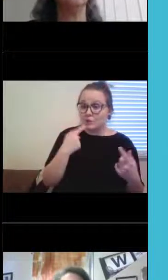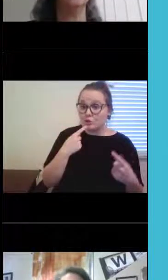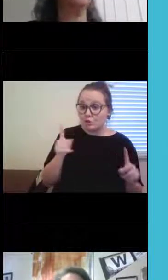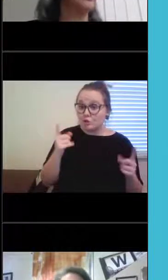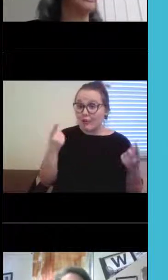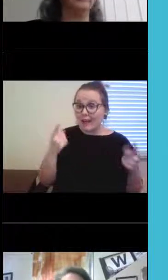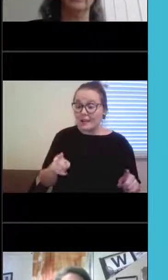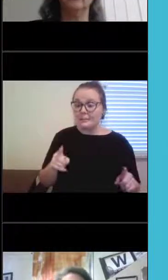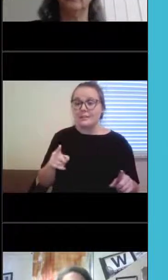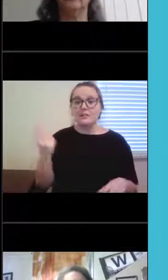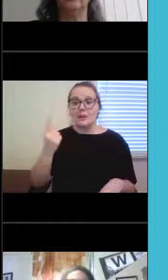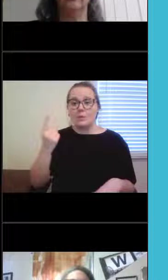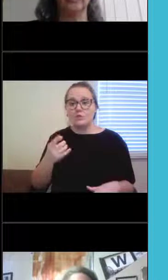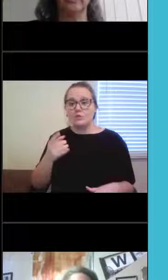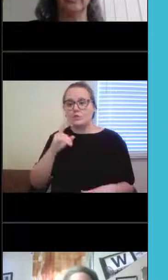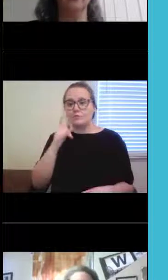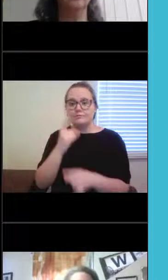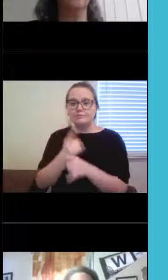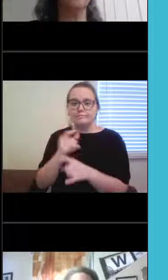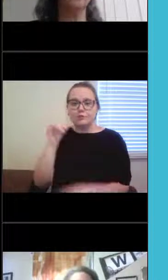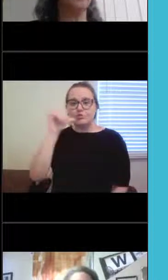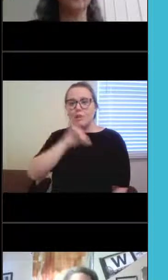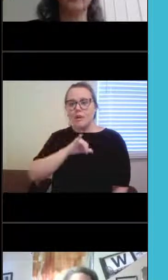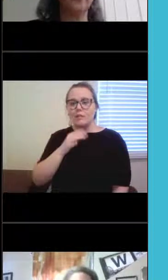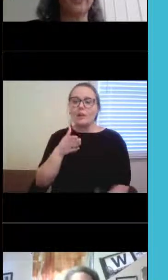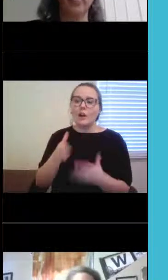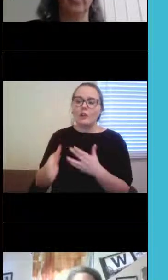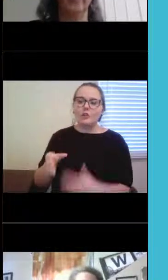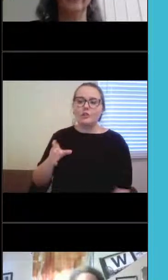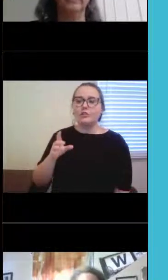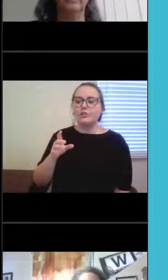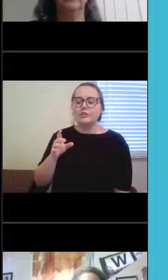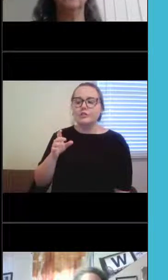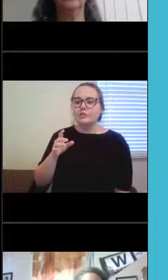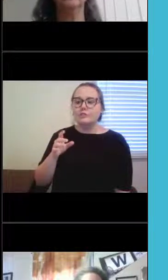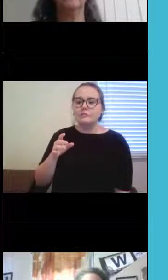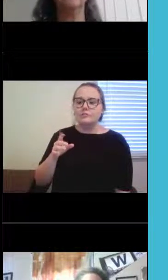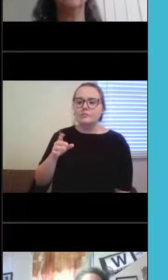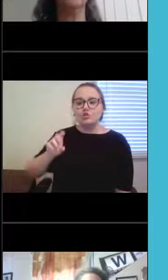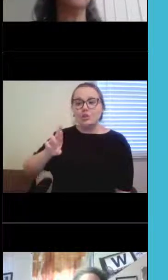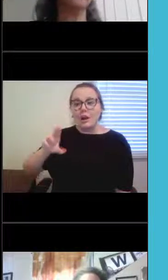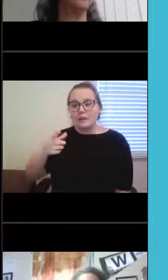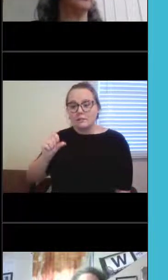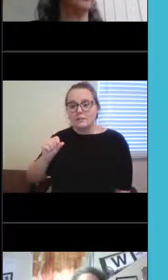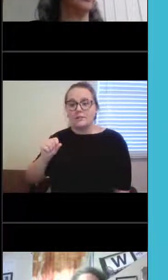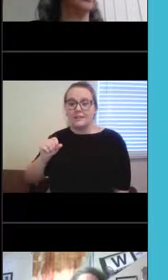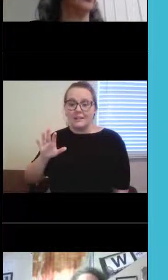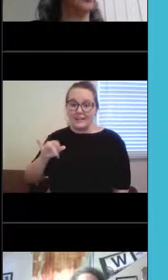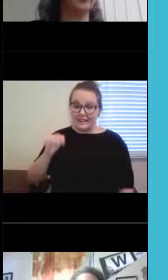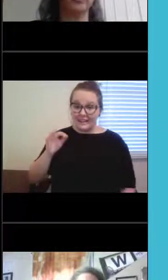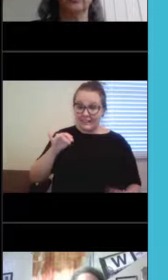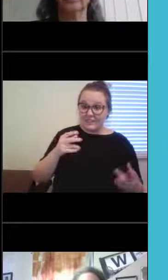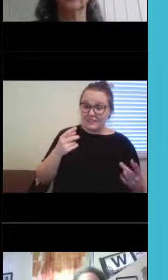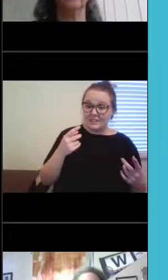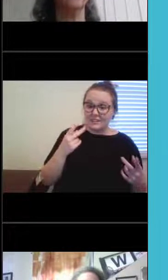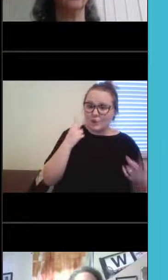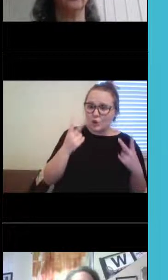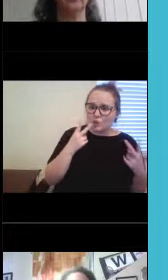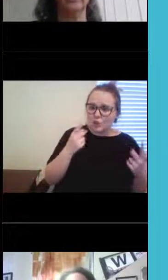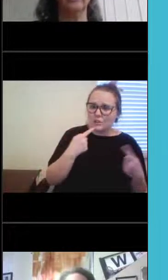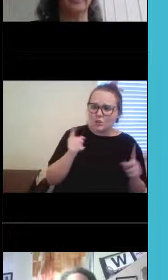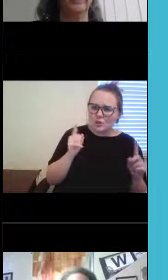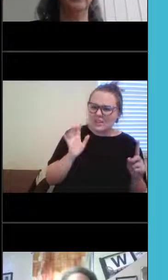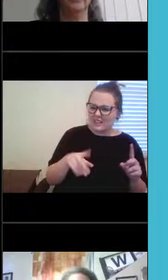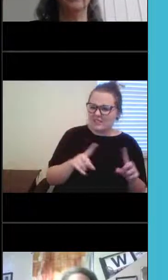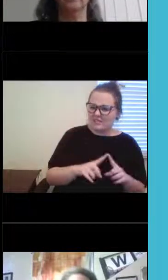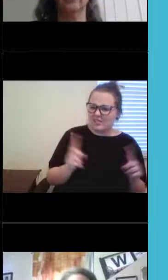somebody's, inebriated, under the influence, either one or both people, as well as if it's virtual disclosure, which is kind of very